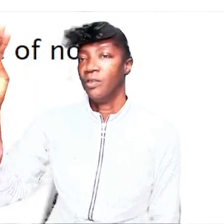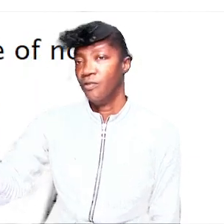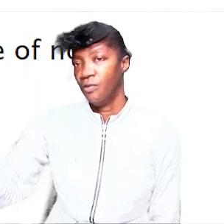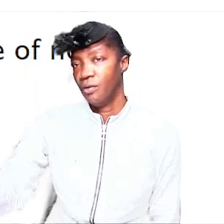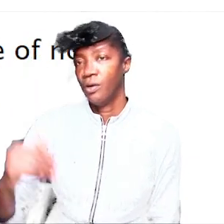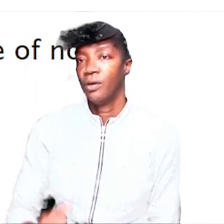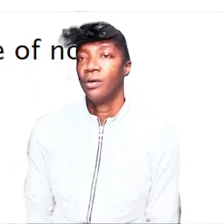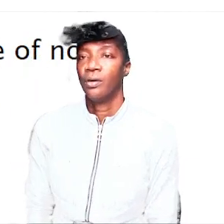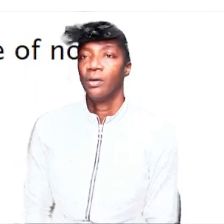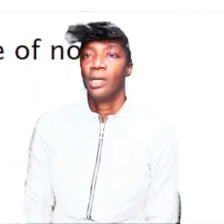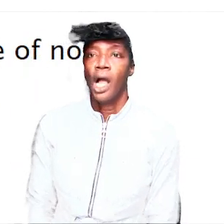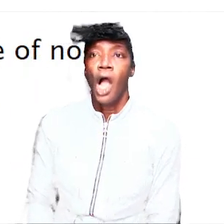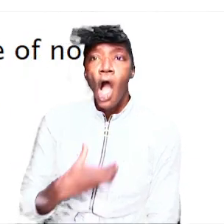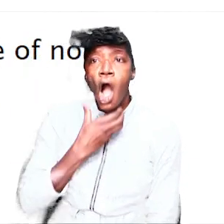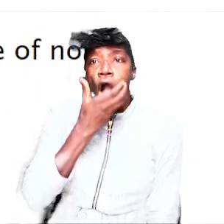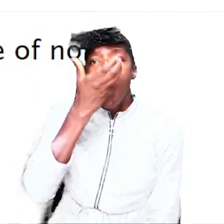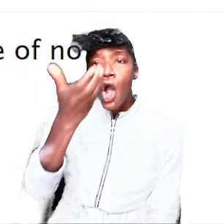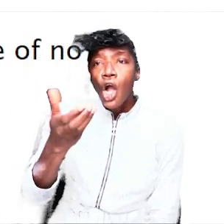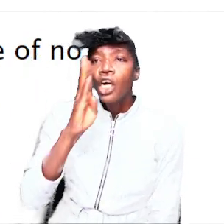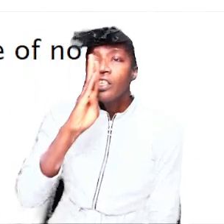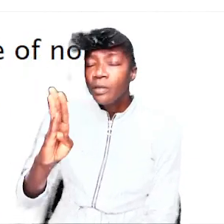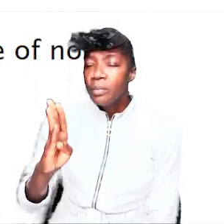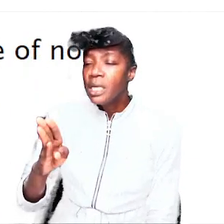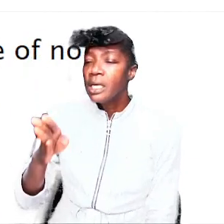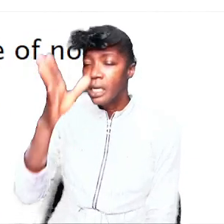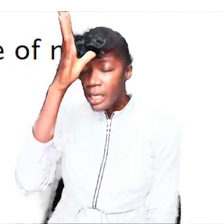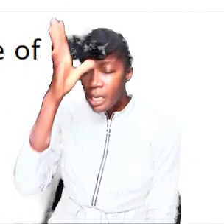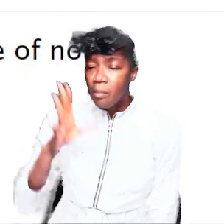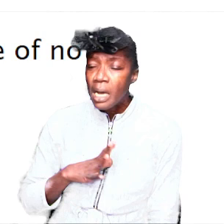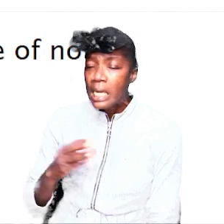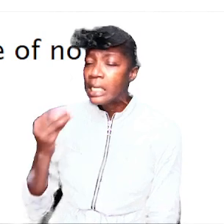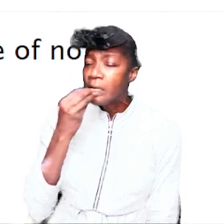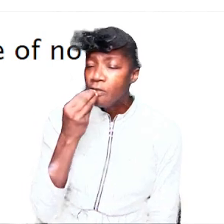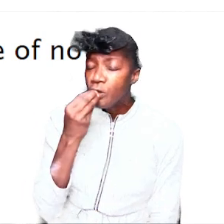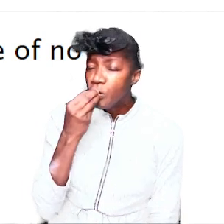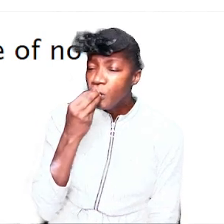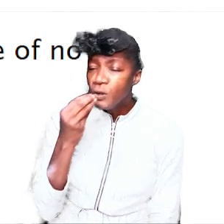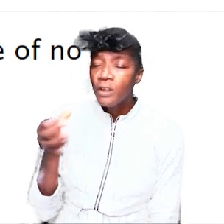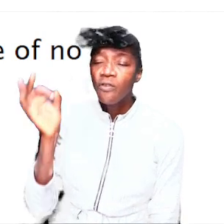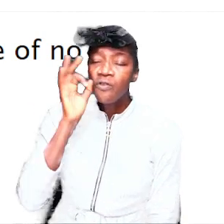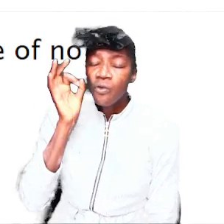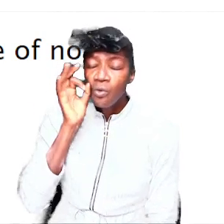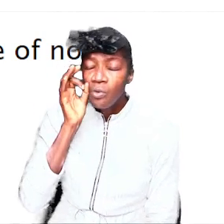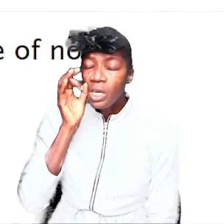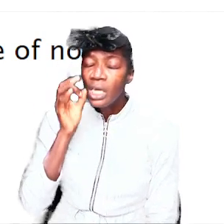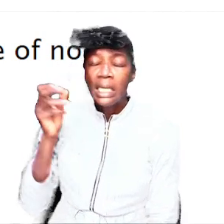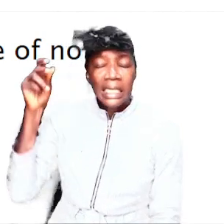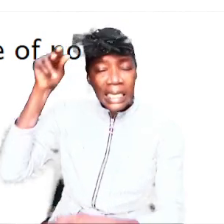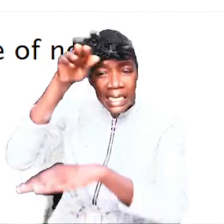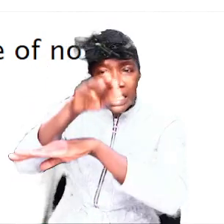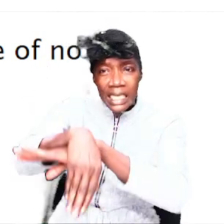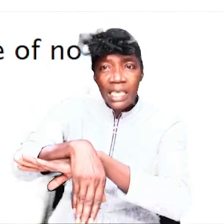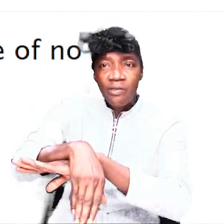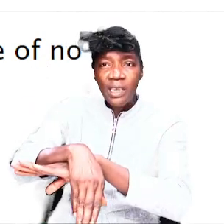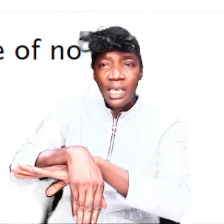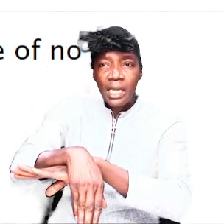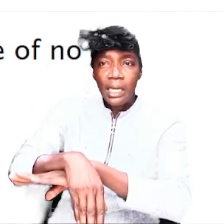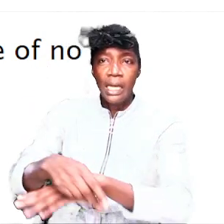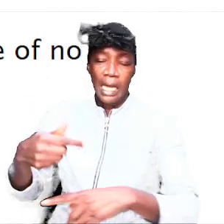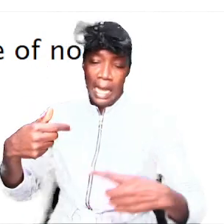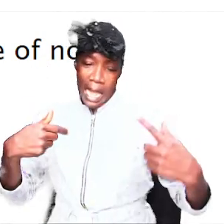verse 24. He said, cursed be the man that eat food until it is evening, and